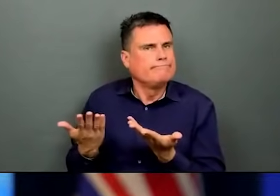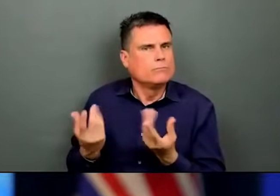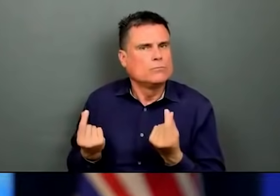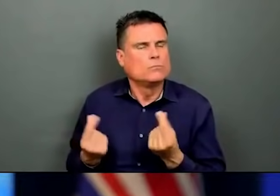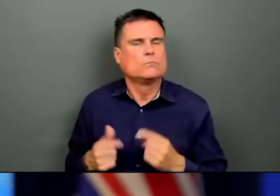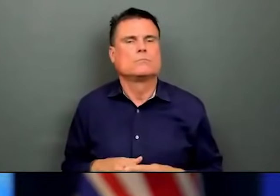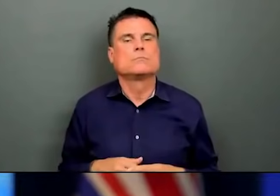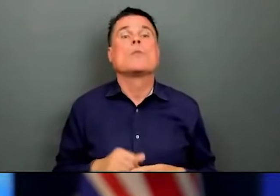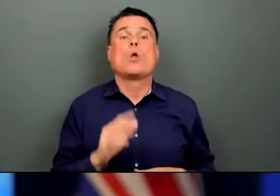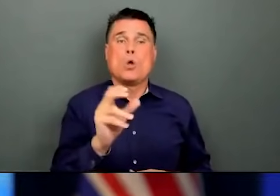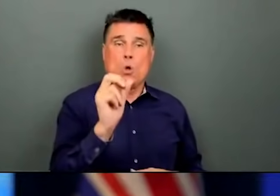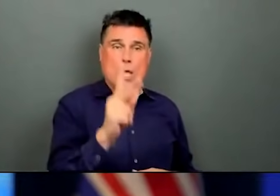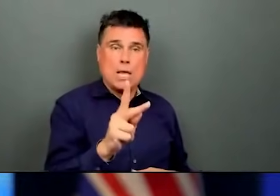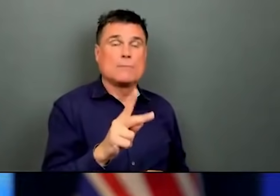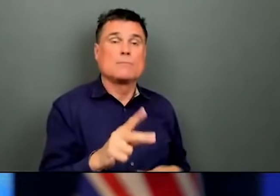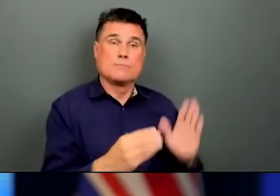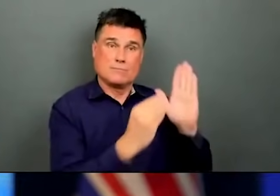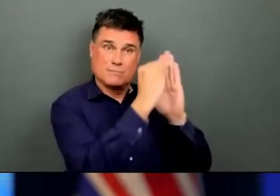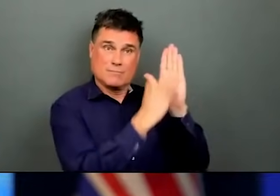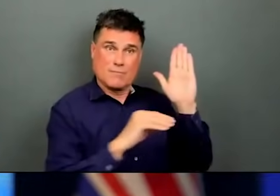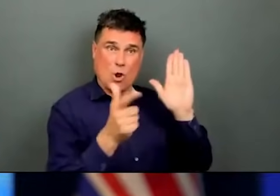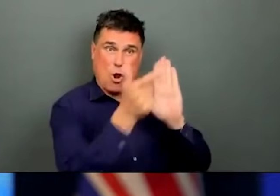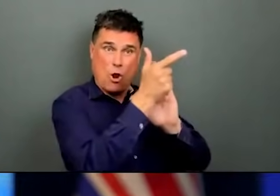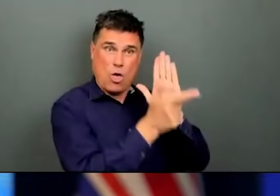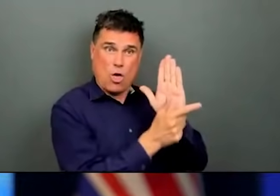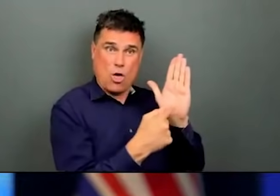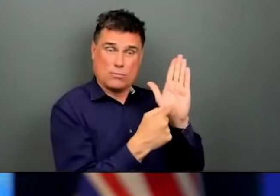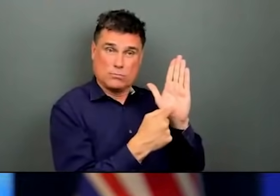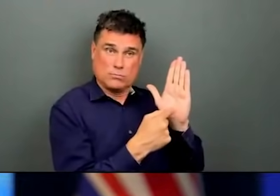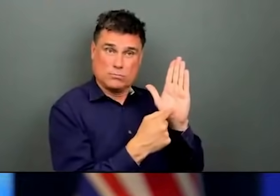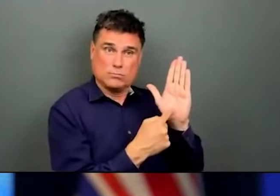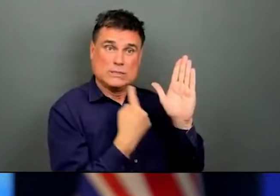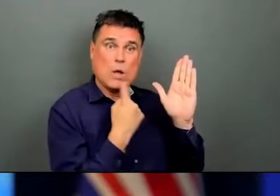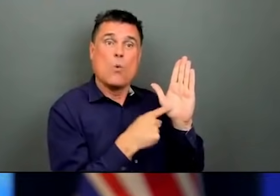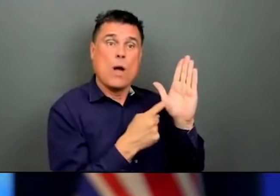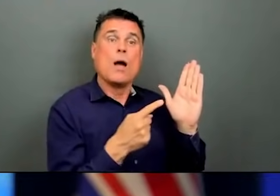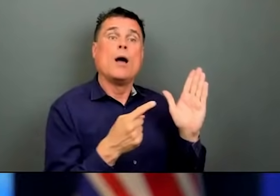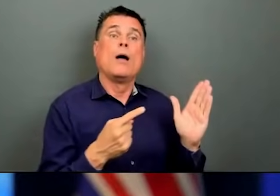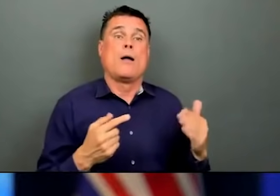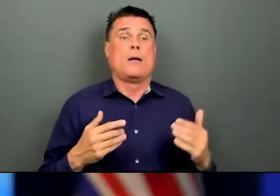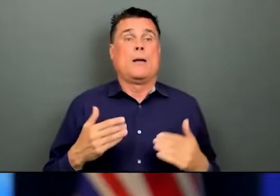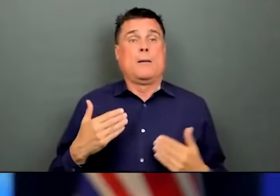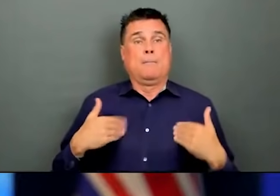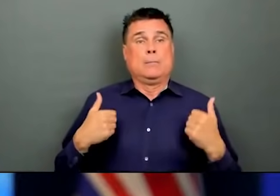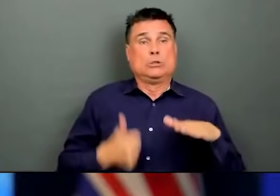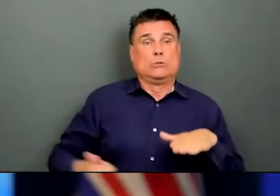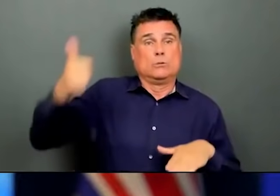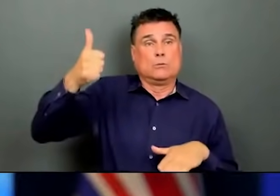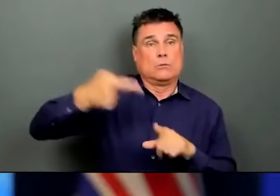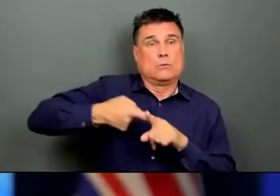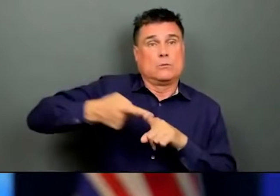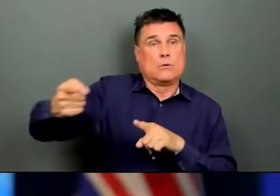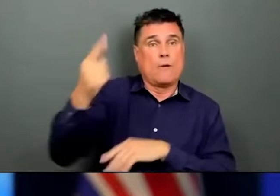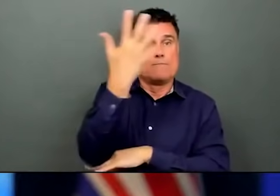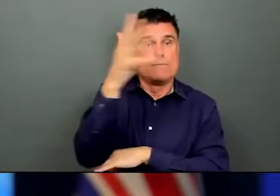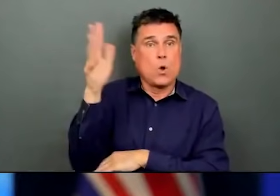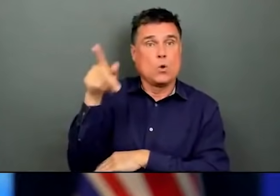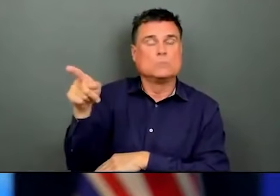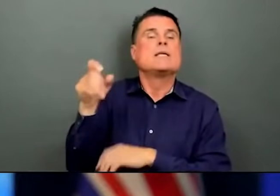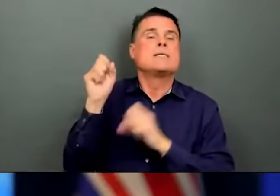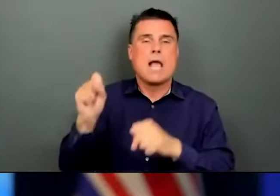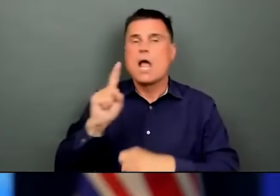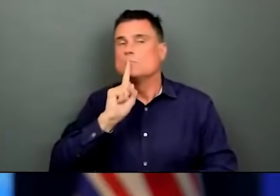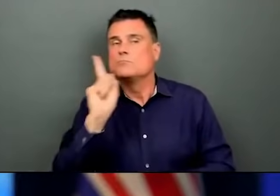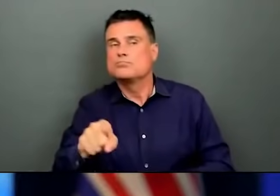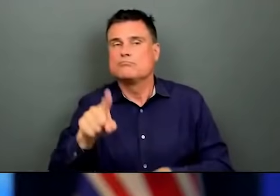under the Act. But over time, there will be costs to moving in this direction. But those are going to be dollars well spent to ensure